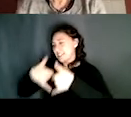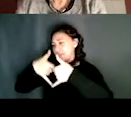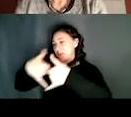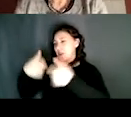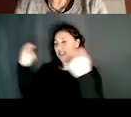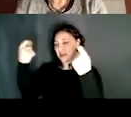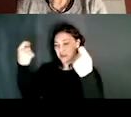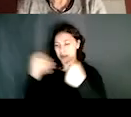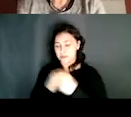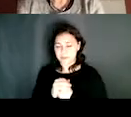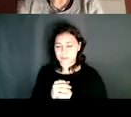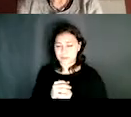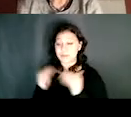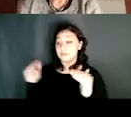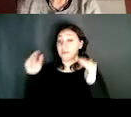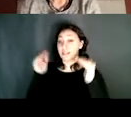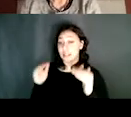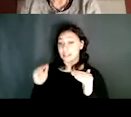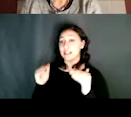Next, the Dean's Award for Excellence in Mentoring.